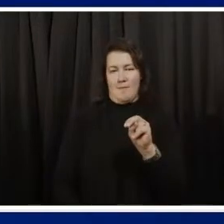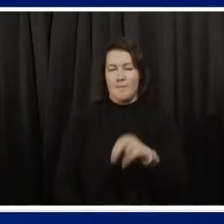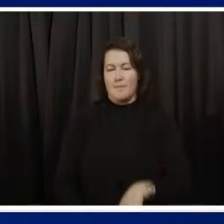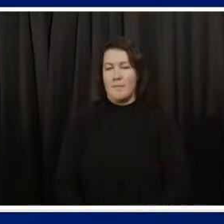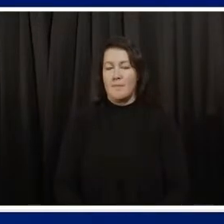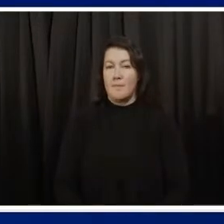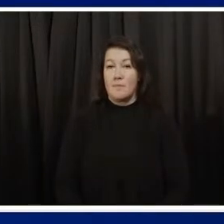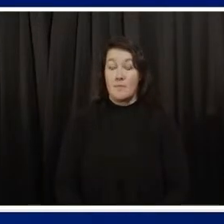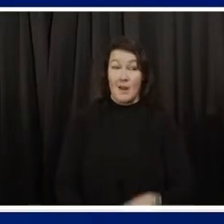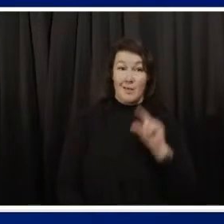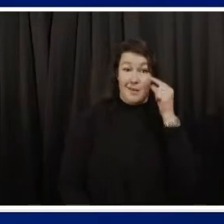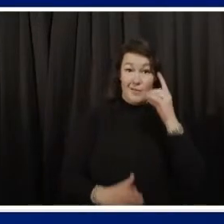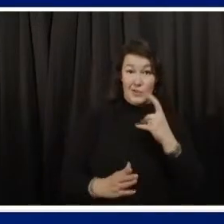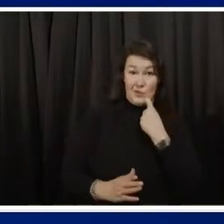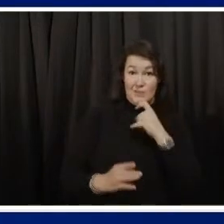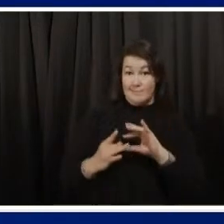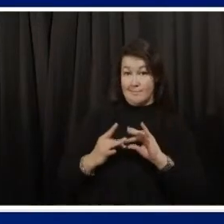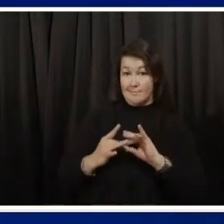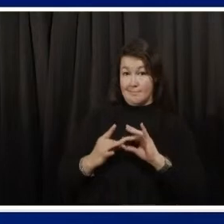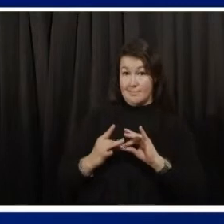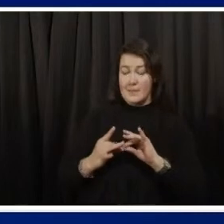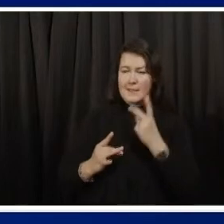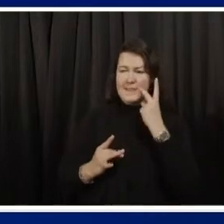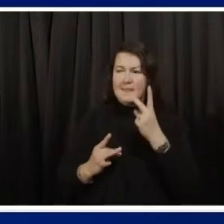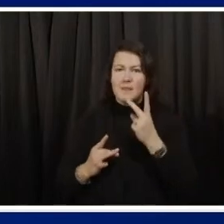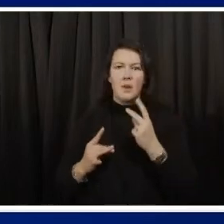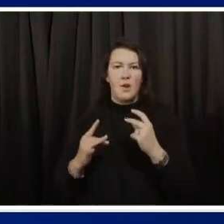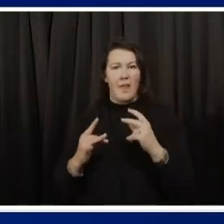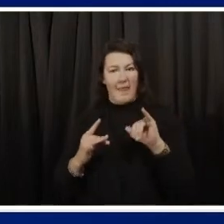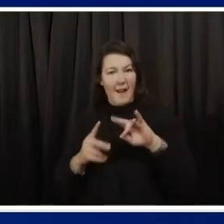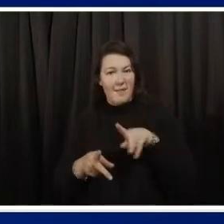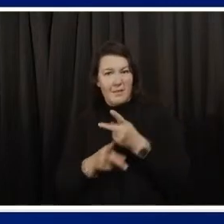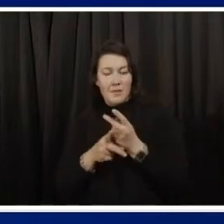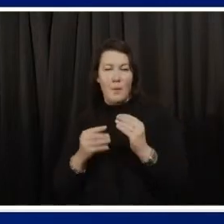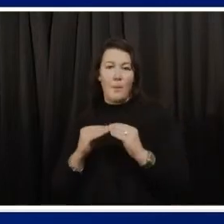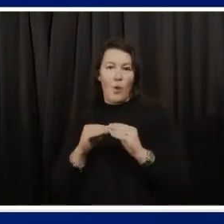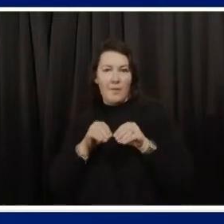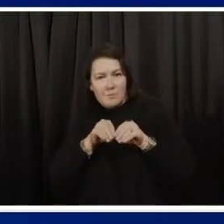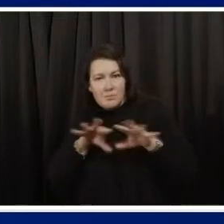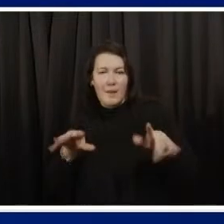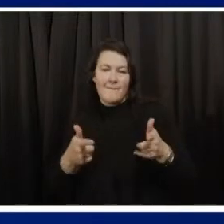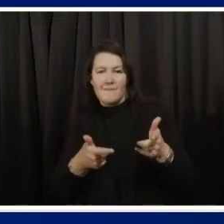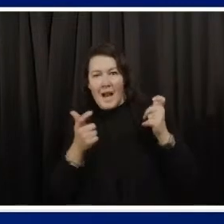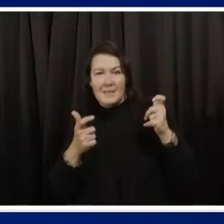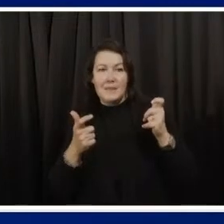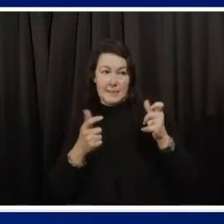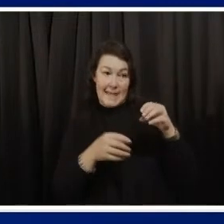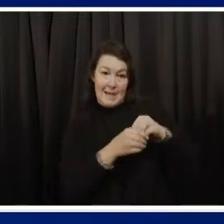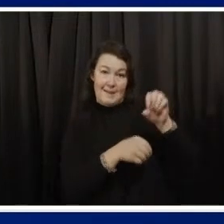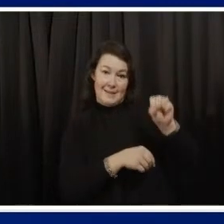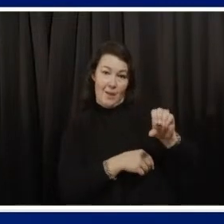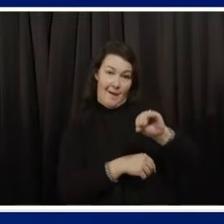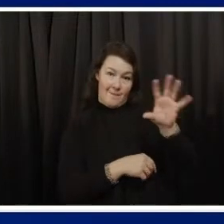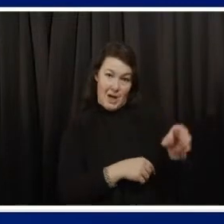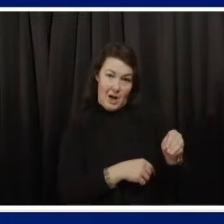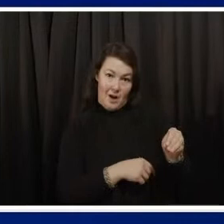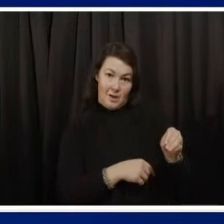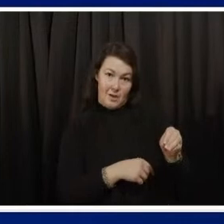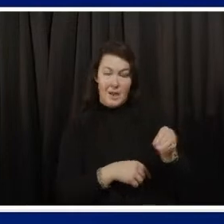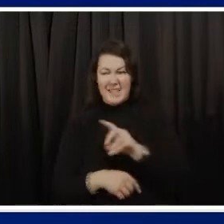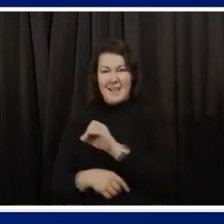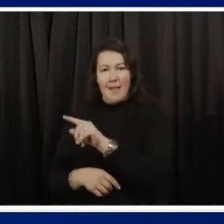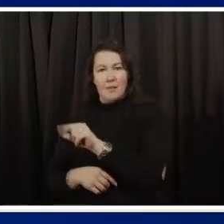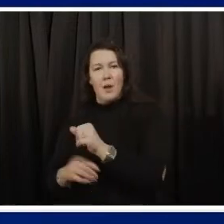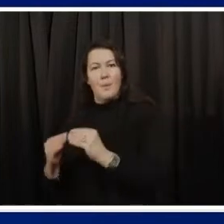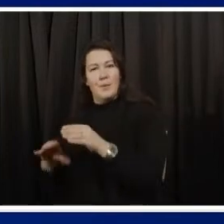governor mentioned, we see that this variant is spreading more quickly than Delta did in South Africa. At this point, it's really unclear if this